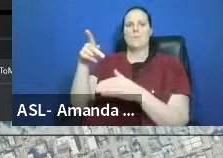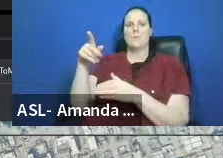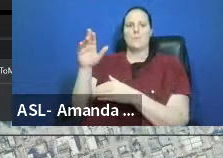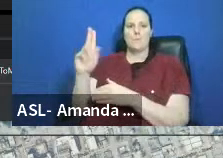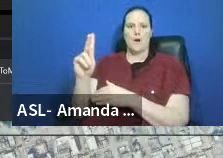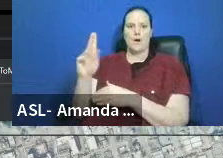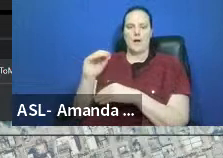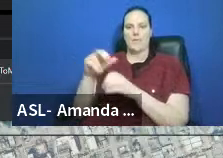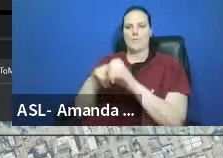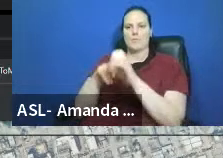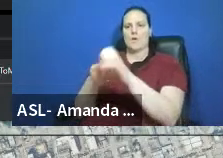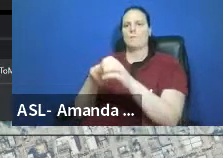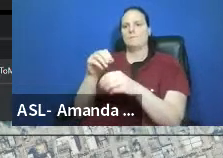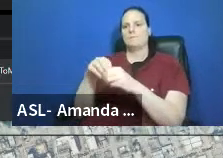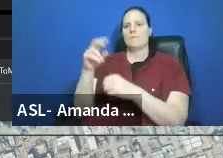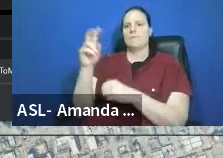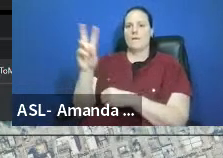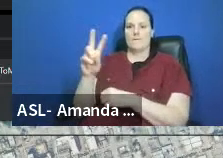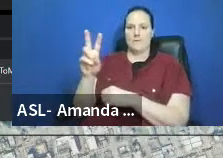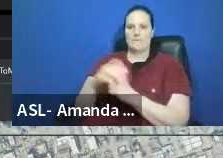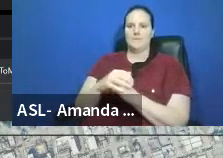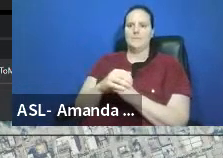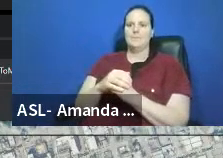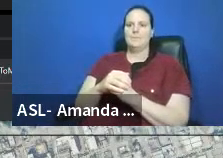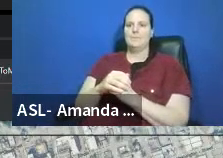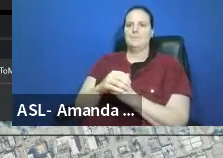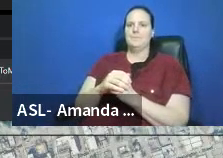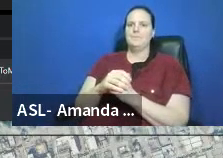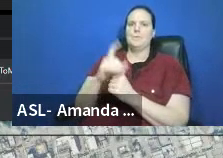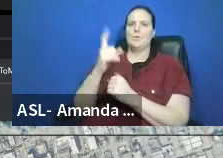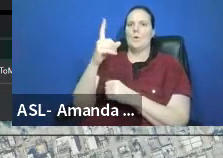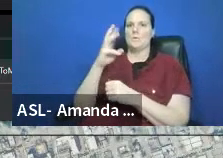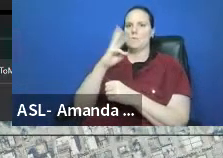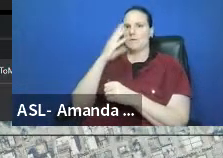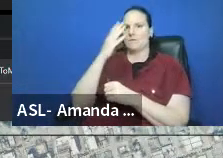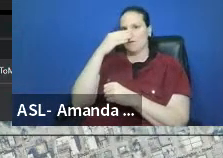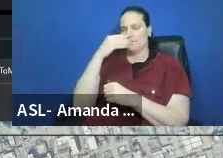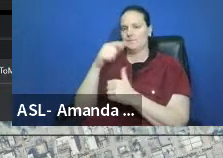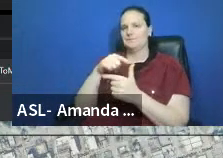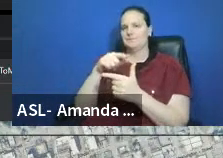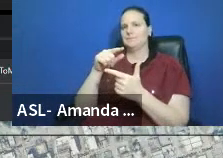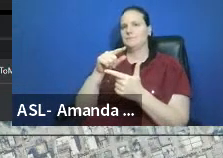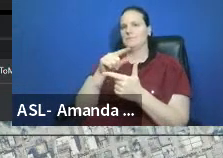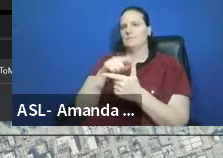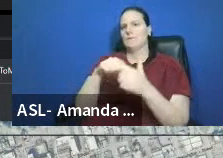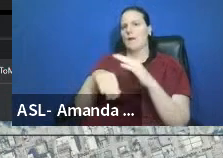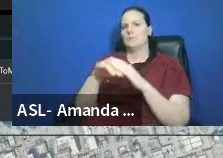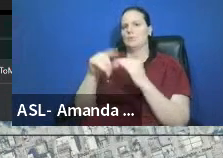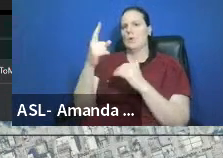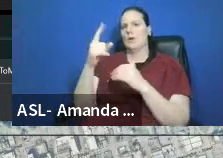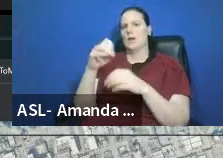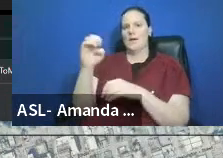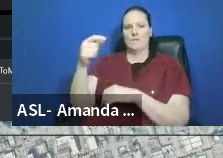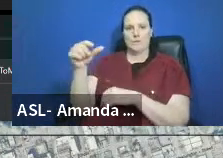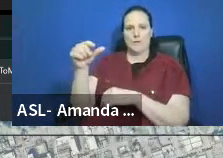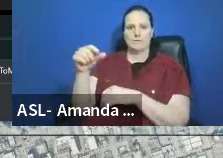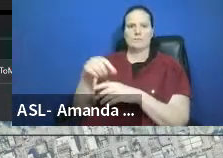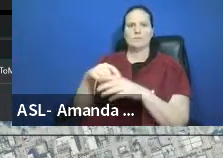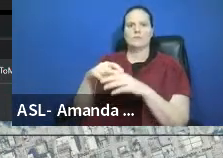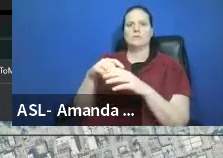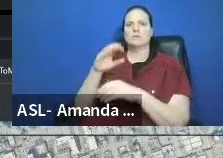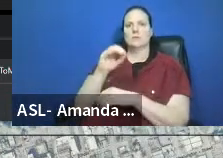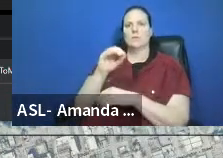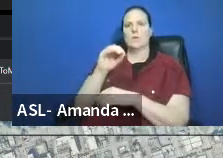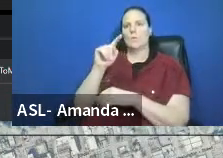in Vancouver, up to 1 at the waterfront and up to 1 at Evergreen, again from 0, 1,